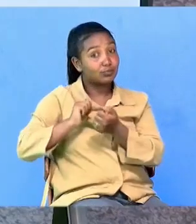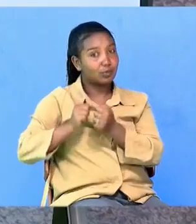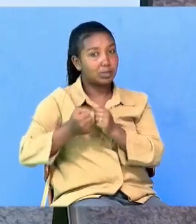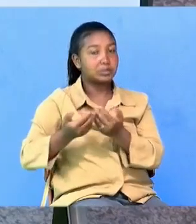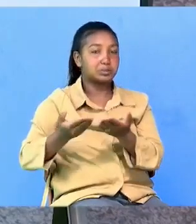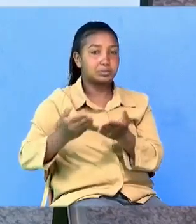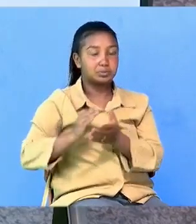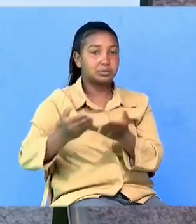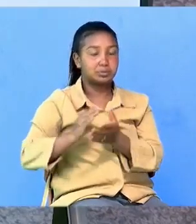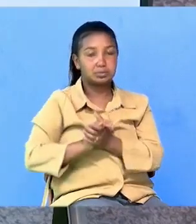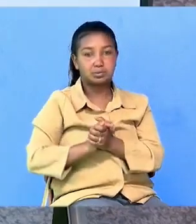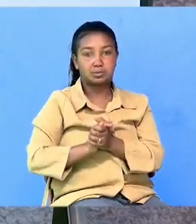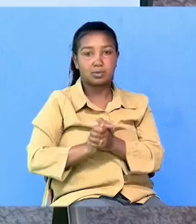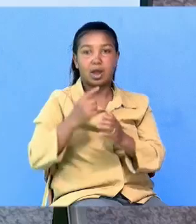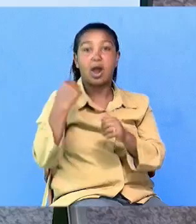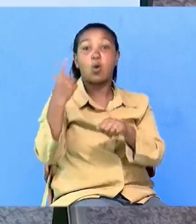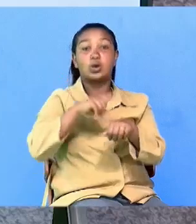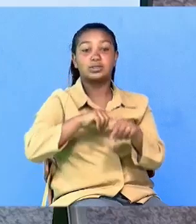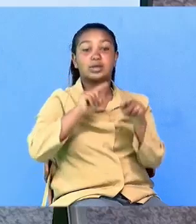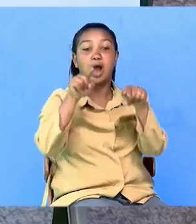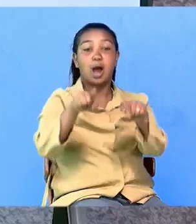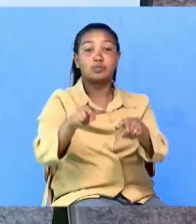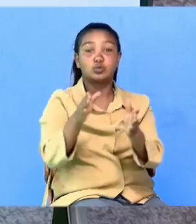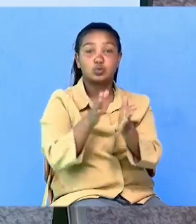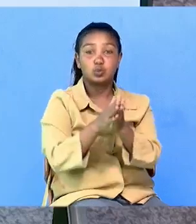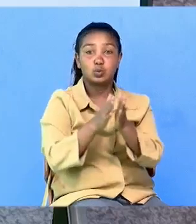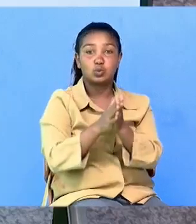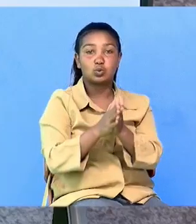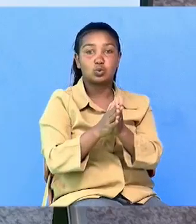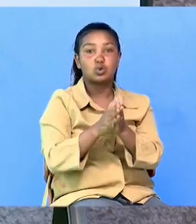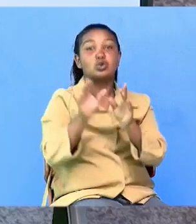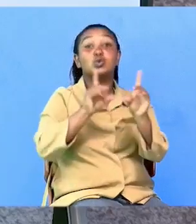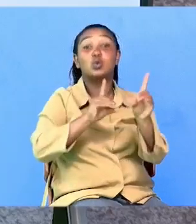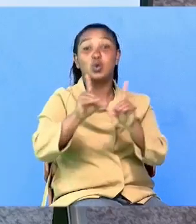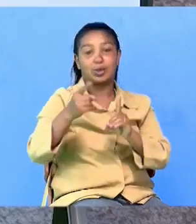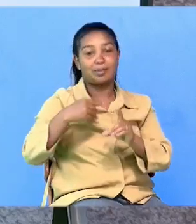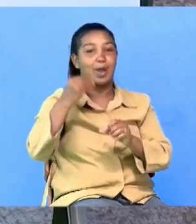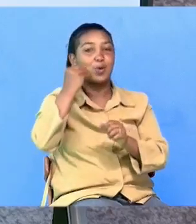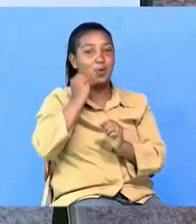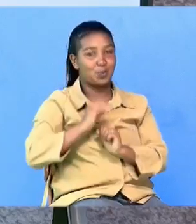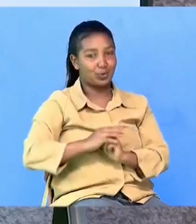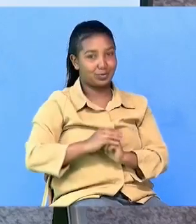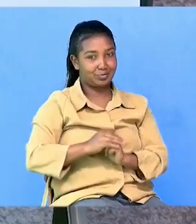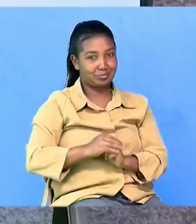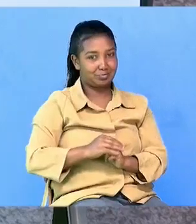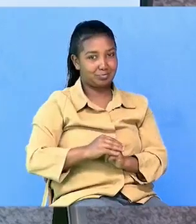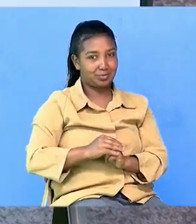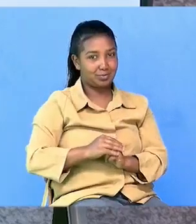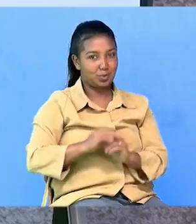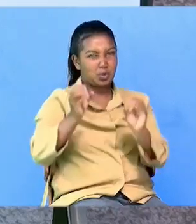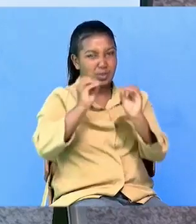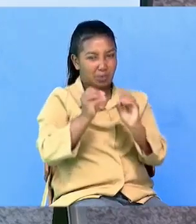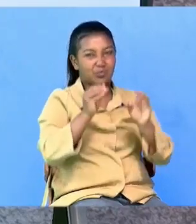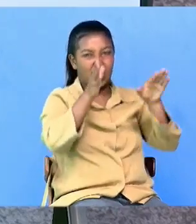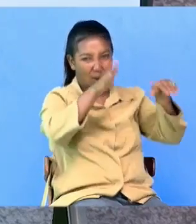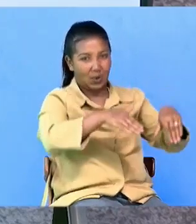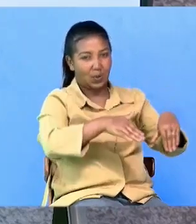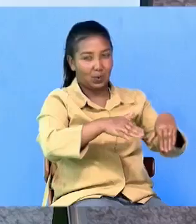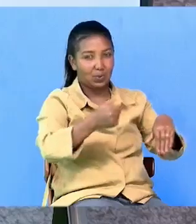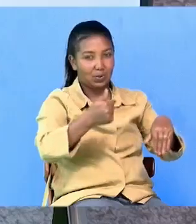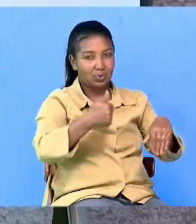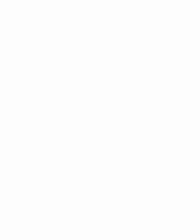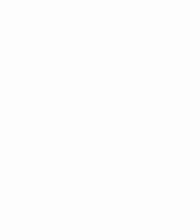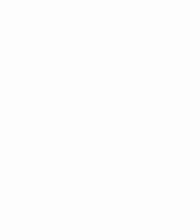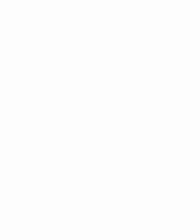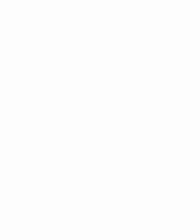such a ways, right? I always come to school doing my homework. Don't say that without, yeah, that's